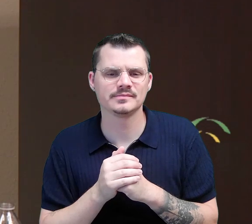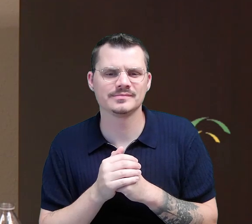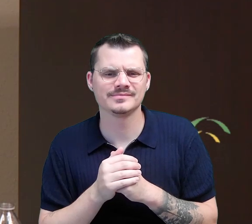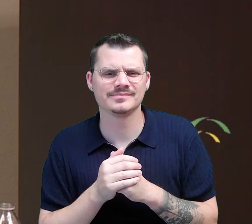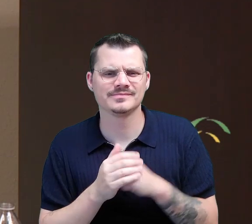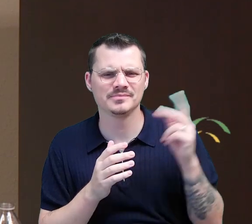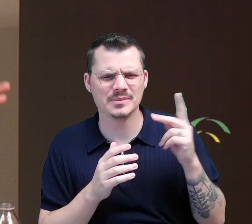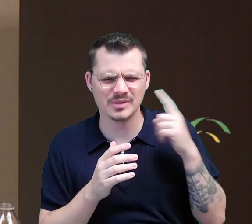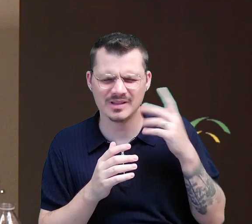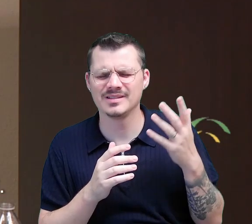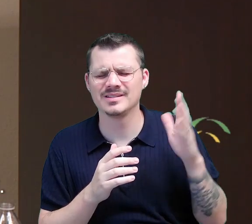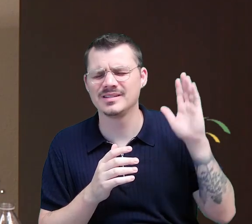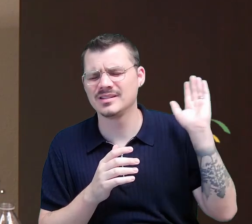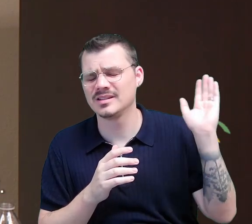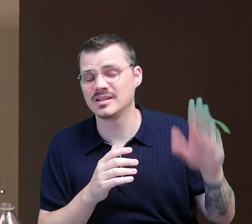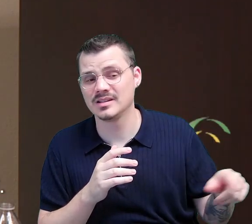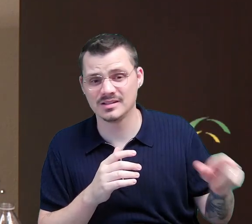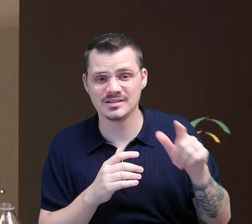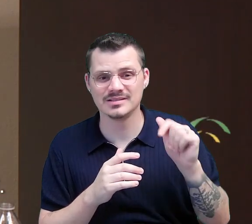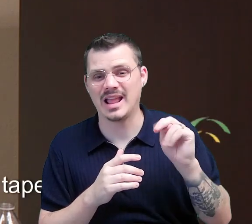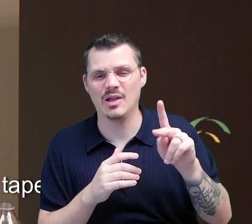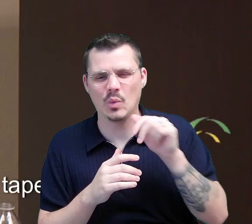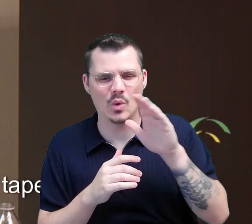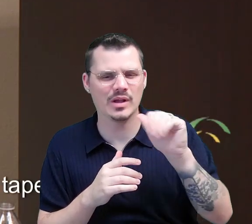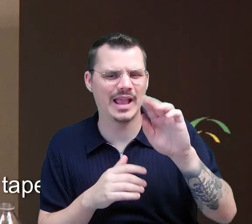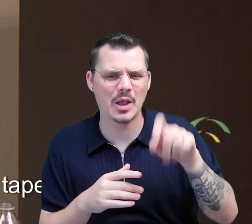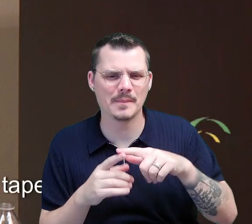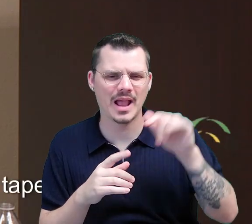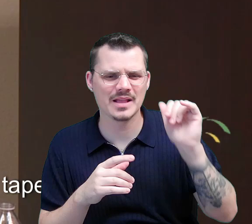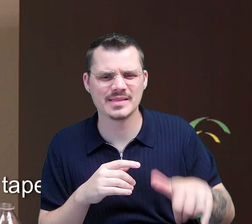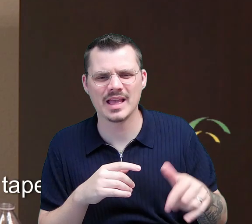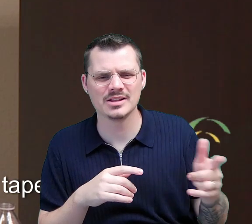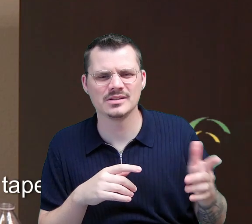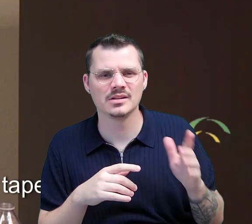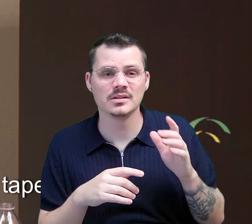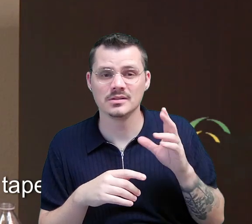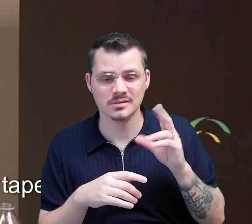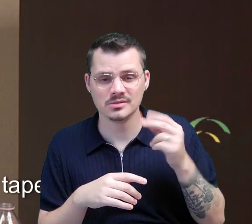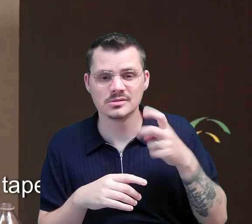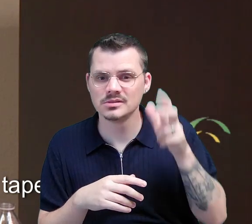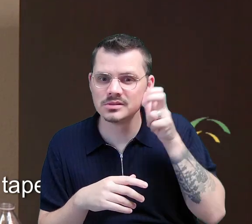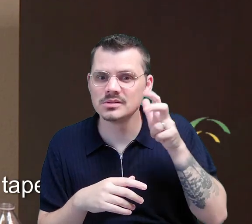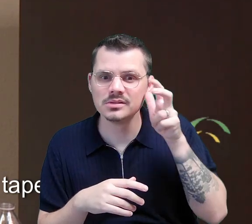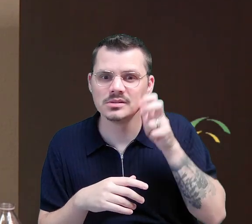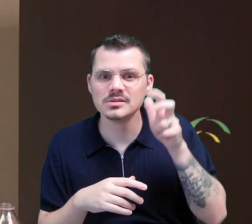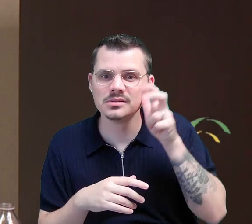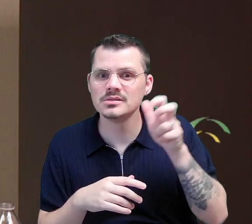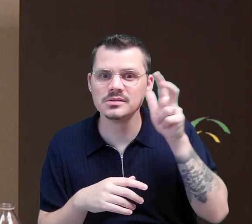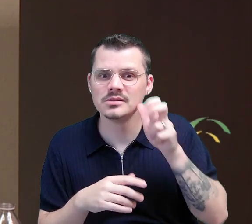And they're like, she's not going to care about that. She wore out 5 copies of that audio